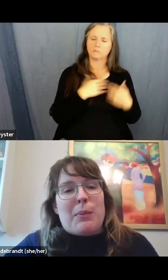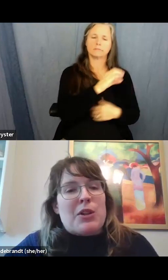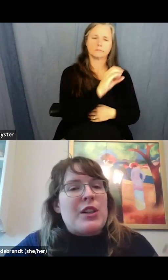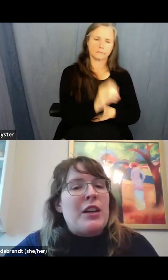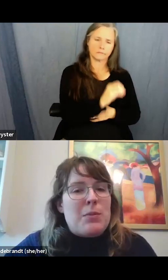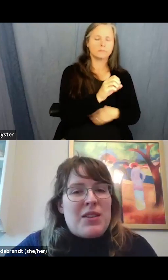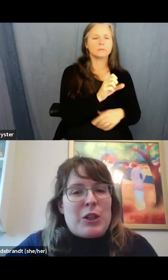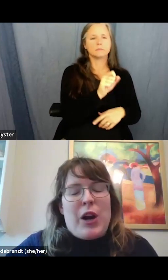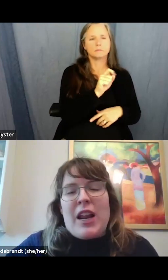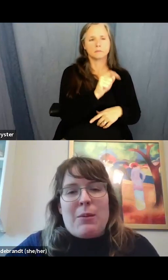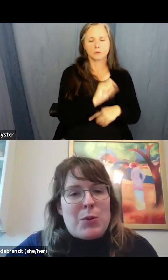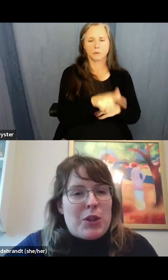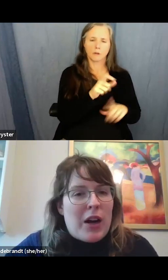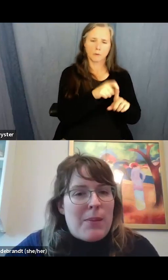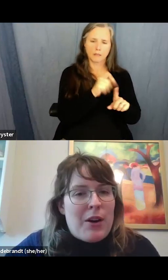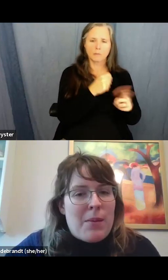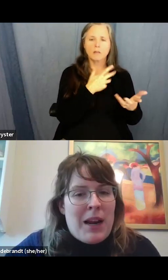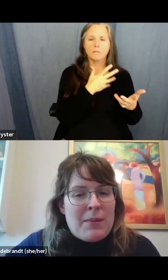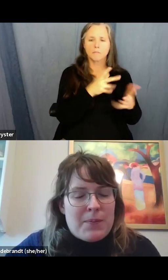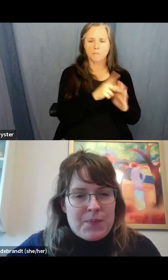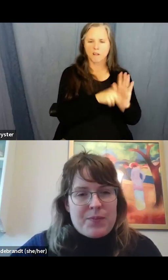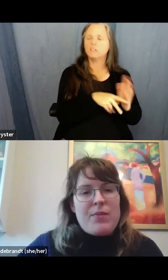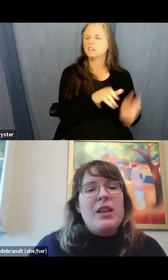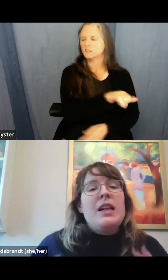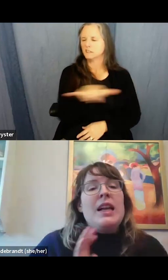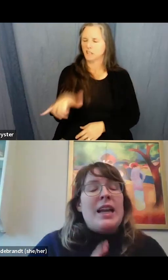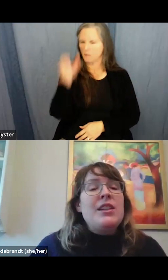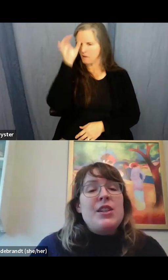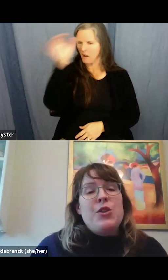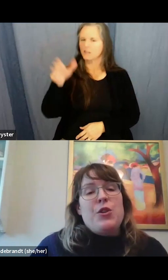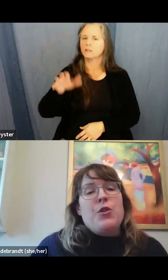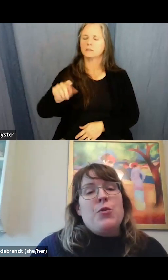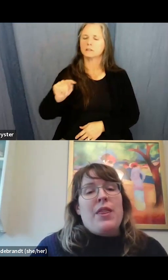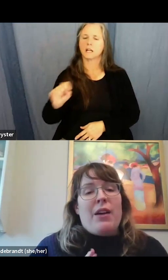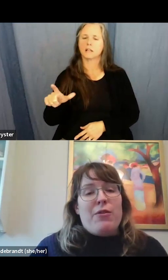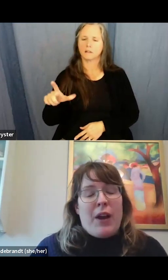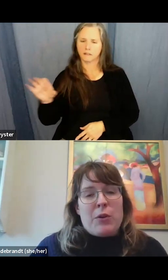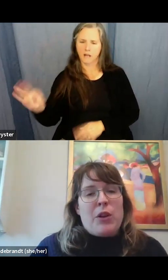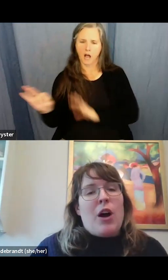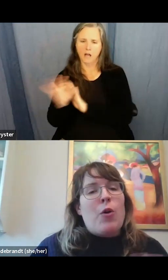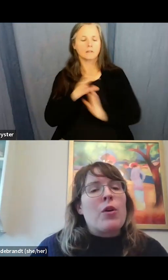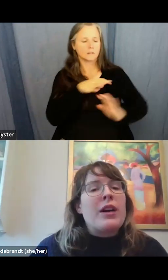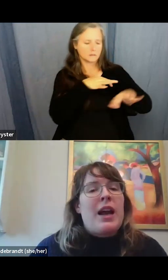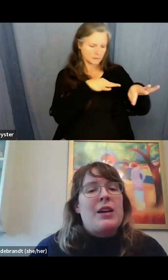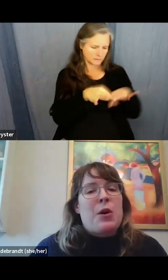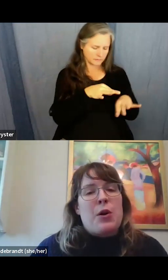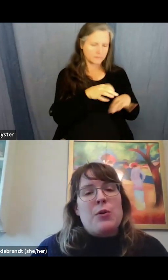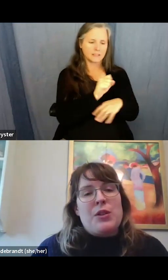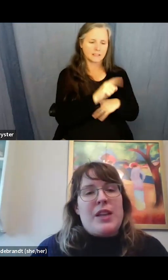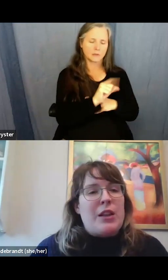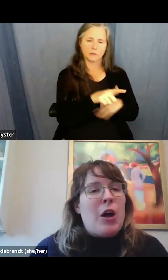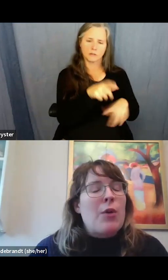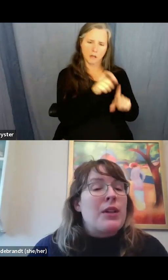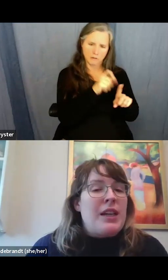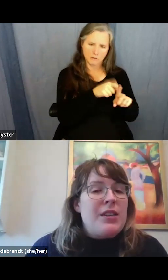as specific personnel, specific training, which we'll talk about in a minute. In addition to that federal law, Oregon has our